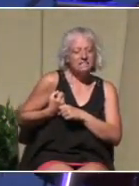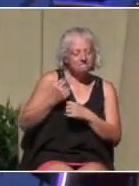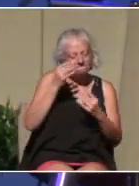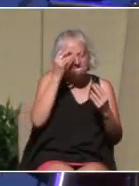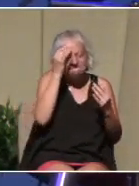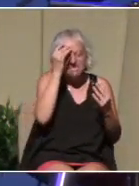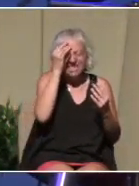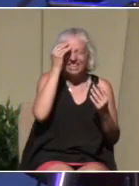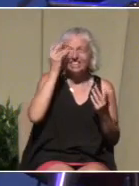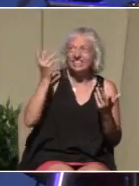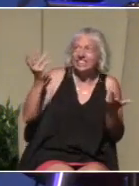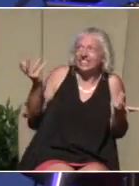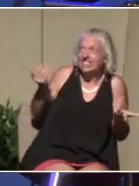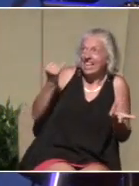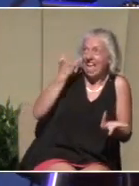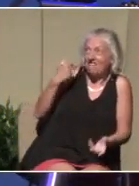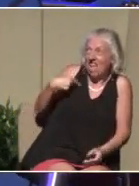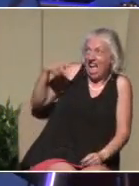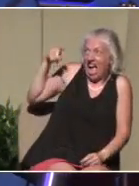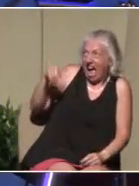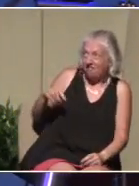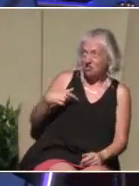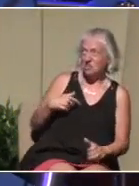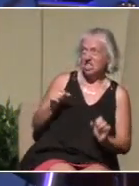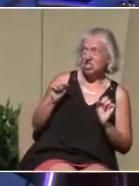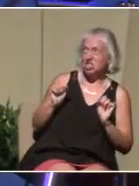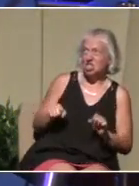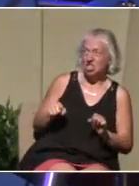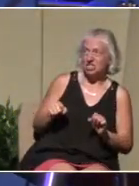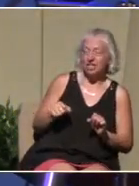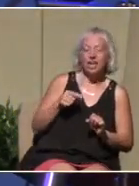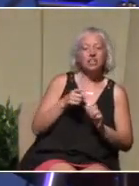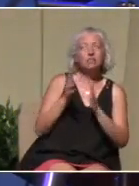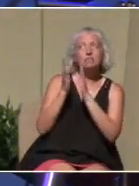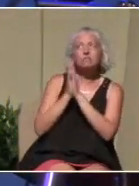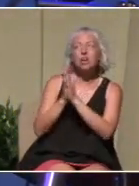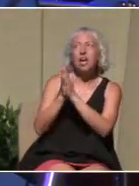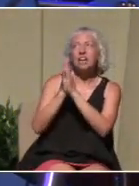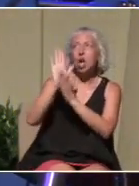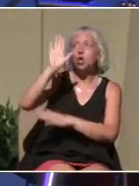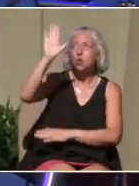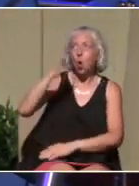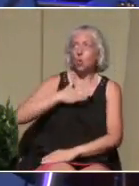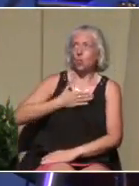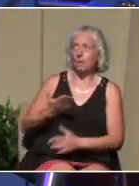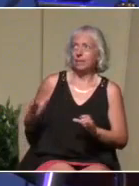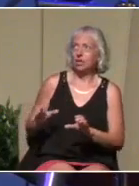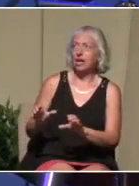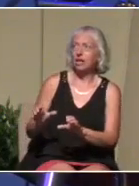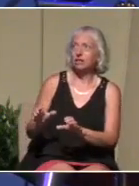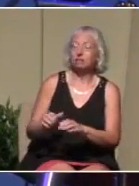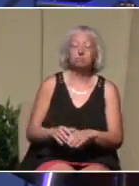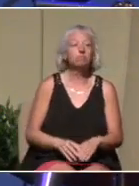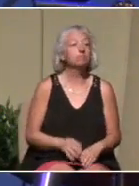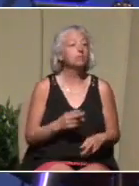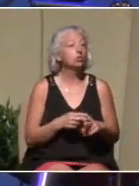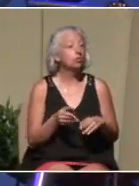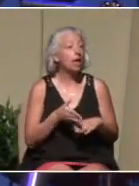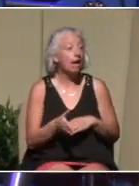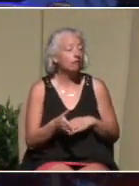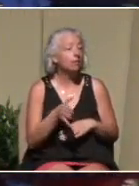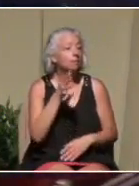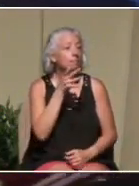about it, he says, "Well, if I had to, I could." And he basically prays a prayer, you know, "Thy will be done." And shortly after that, his